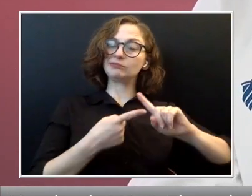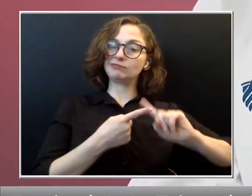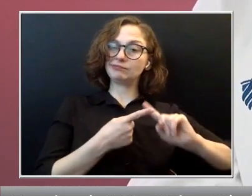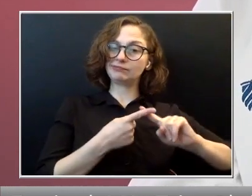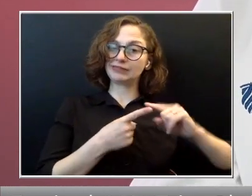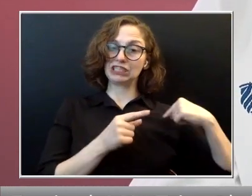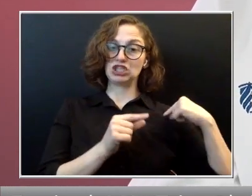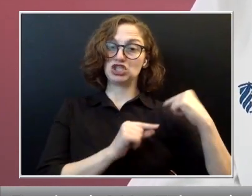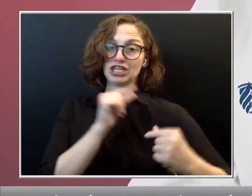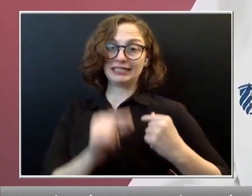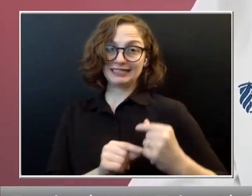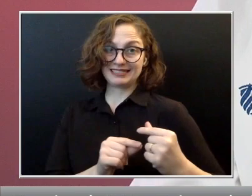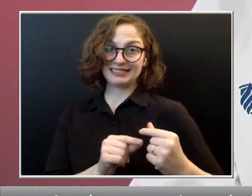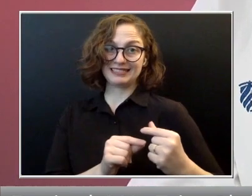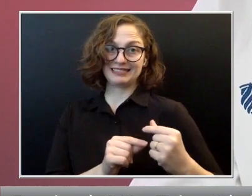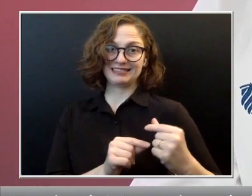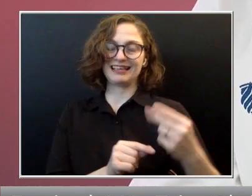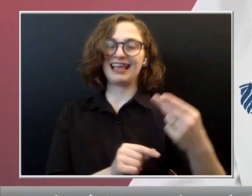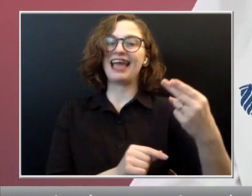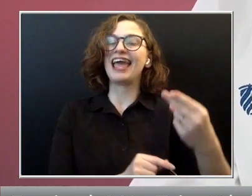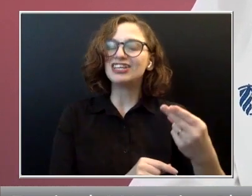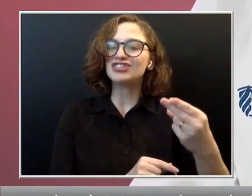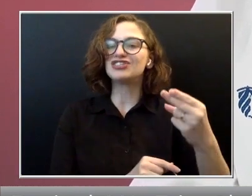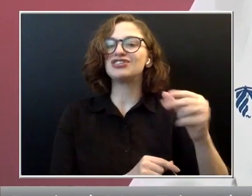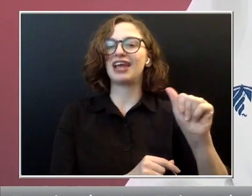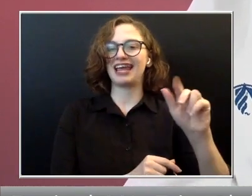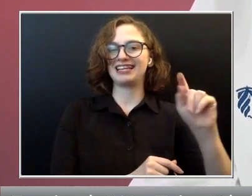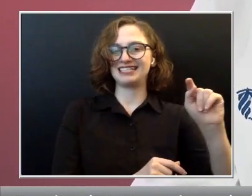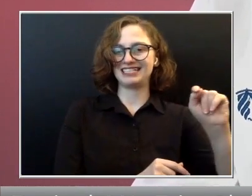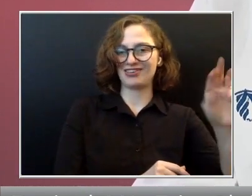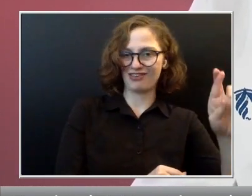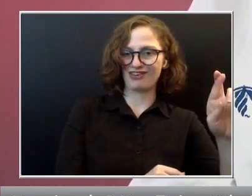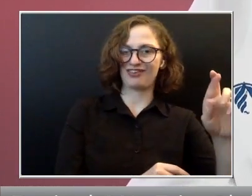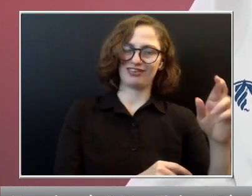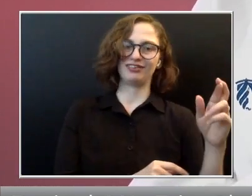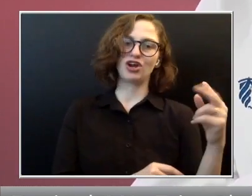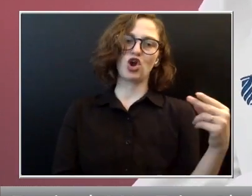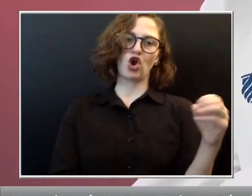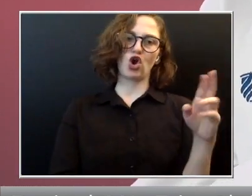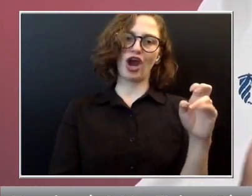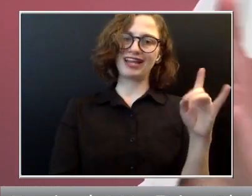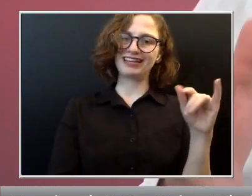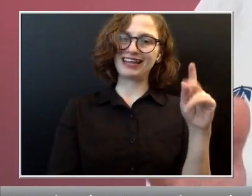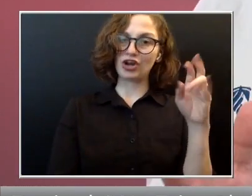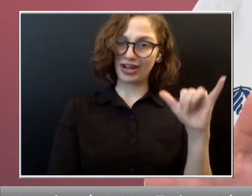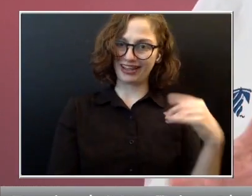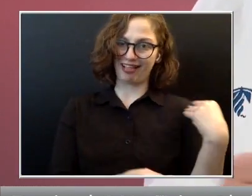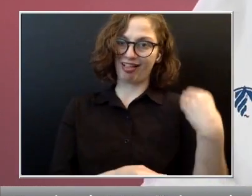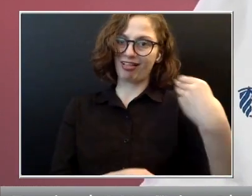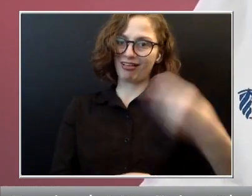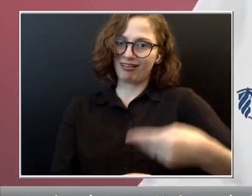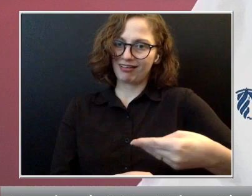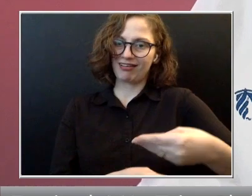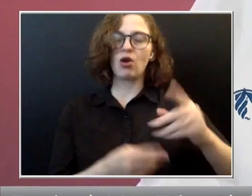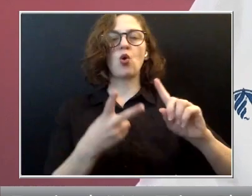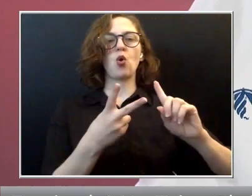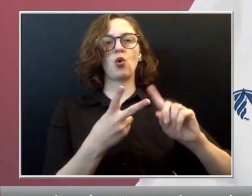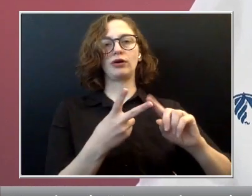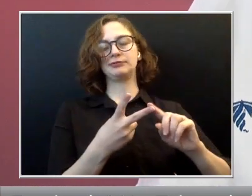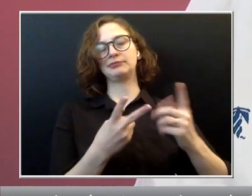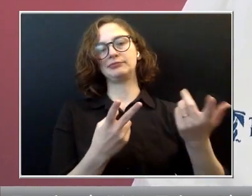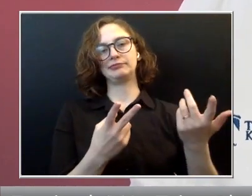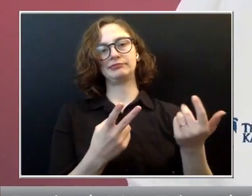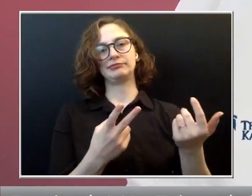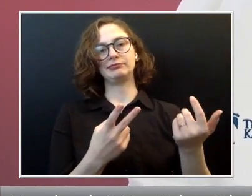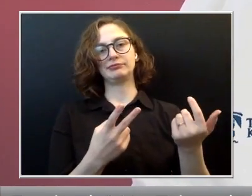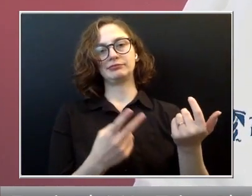that HATTR, hereditary transthyretin amyloidosis. Or for unknown reasons,